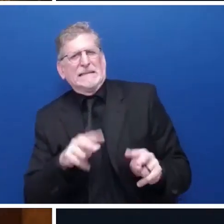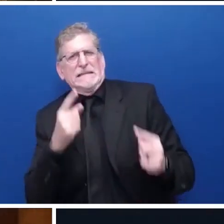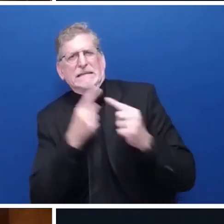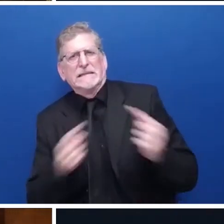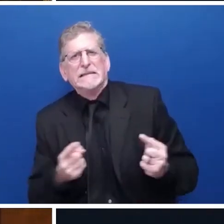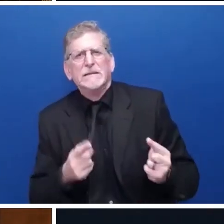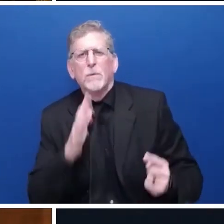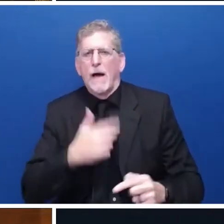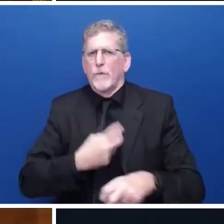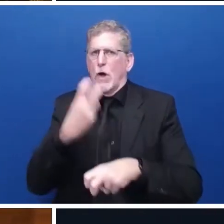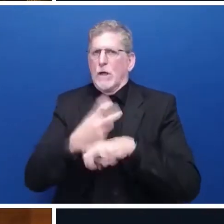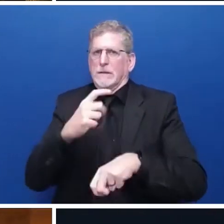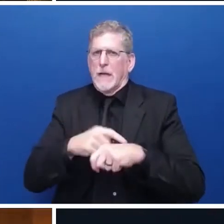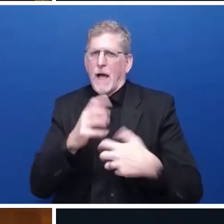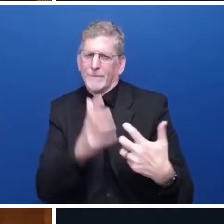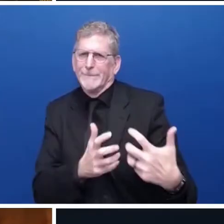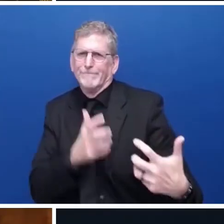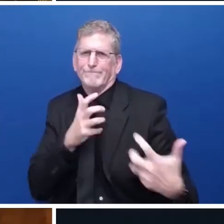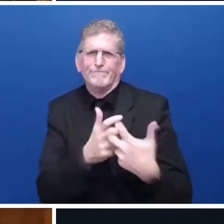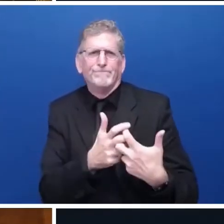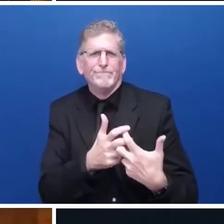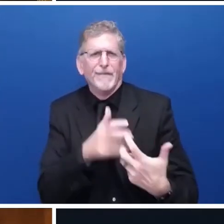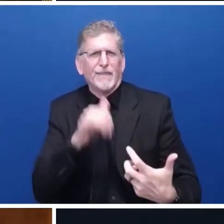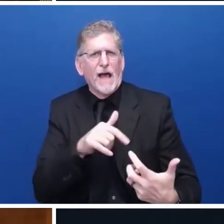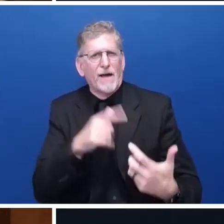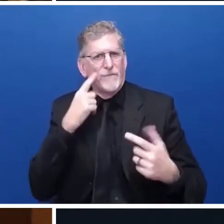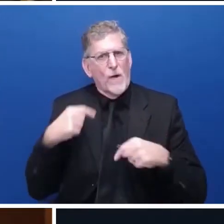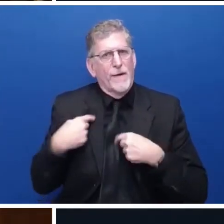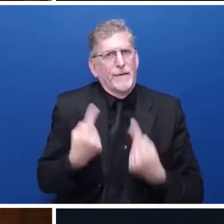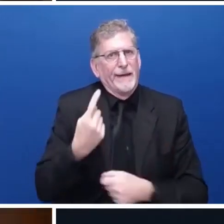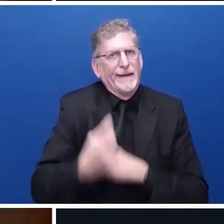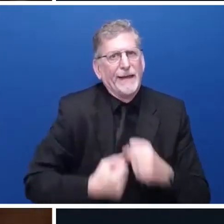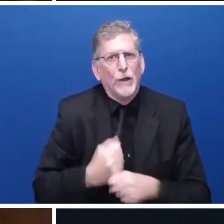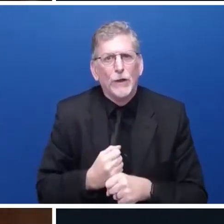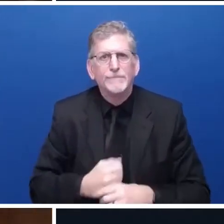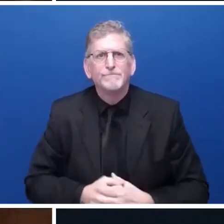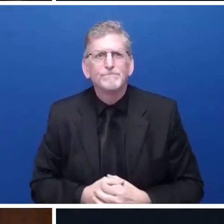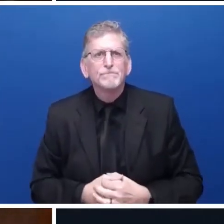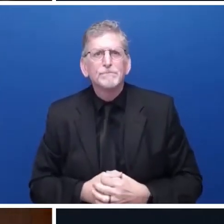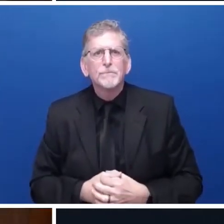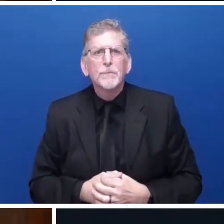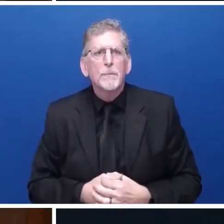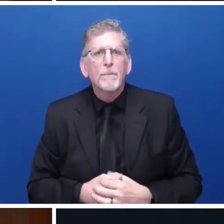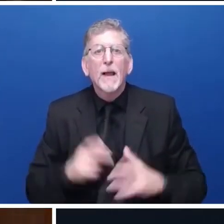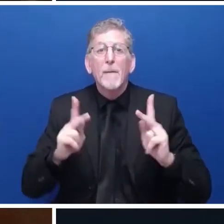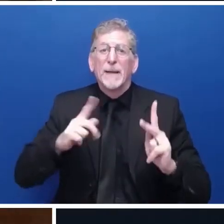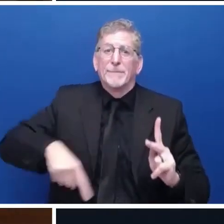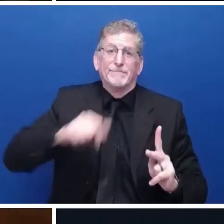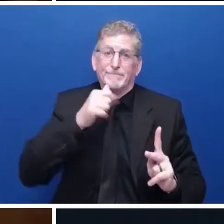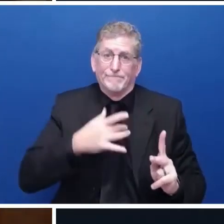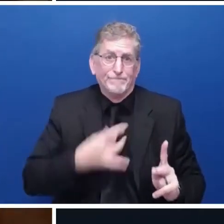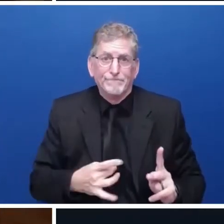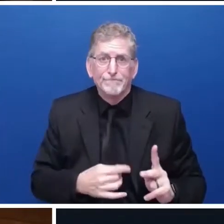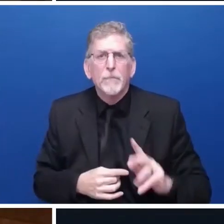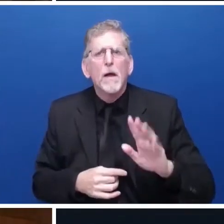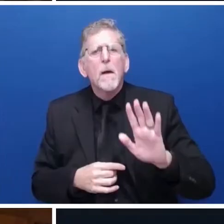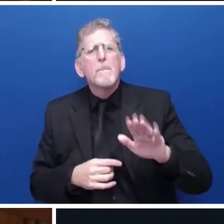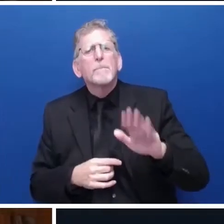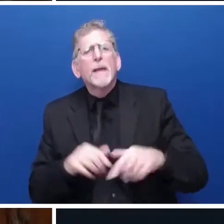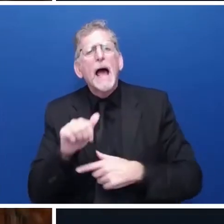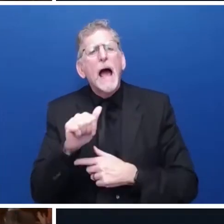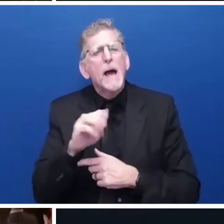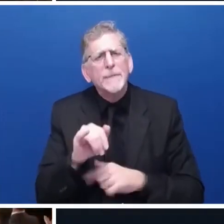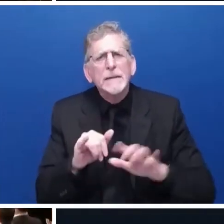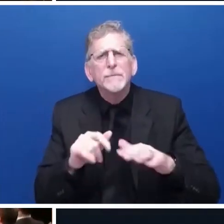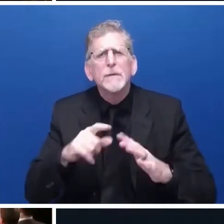of message discipline, which we've not yet seen from President Trump. What do you expect from this speech? Is this going to be a